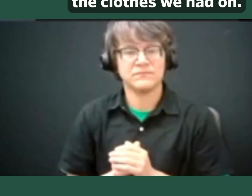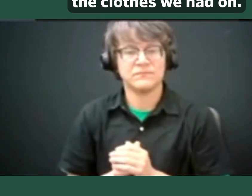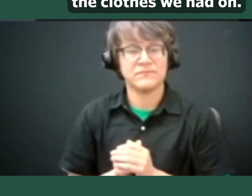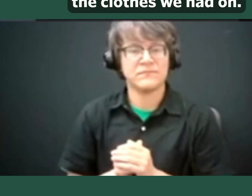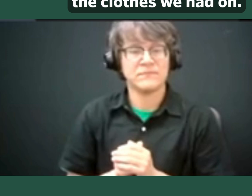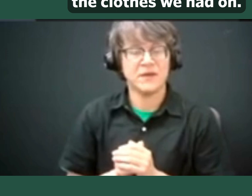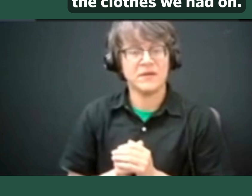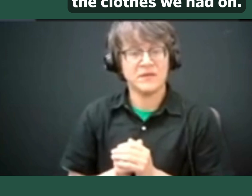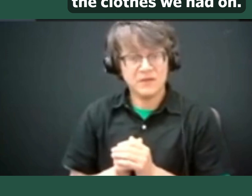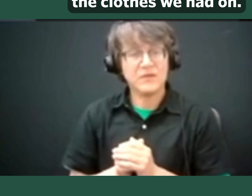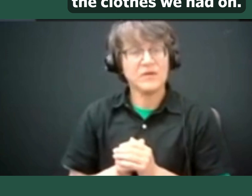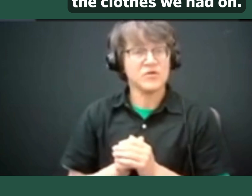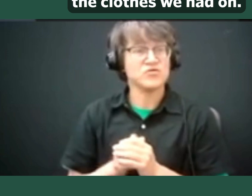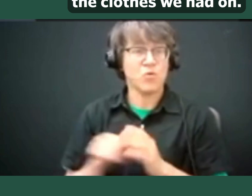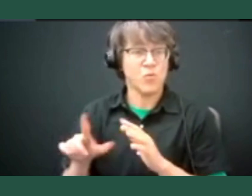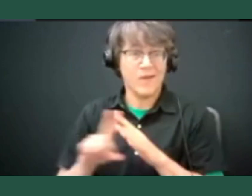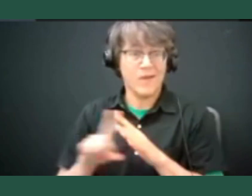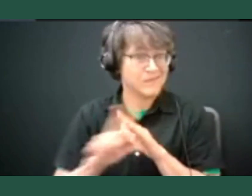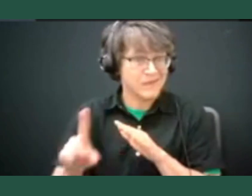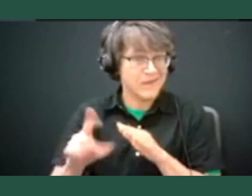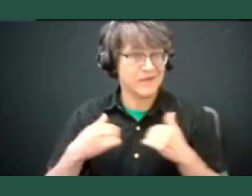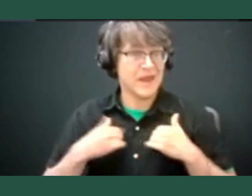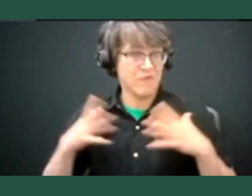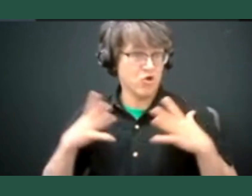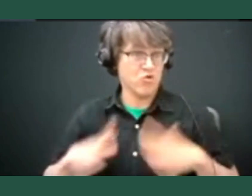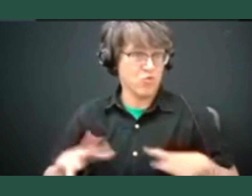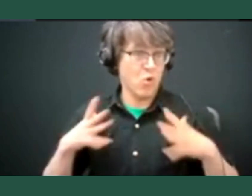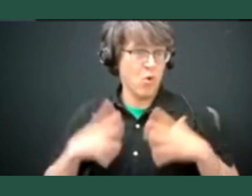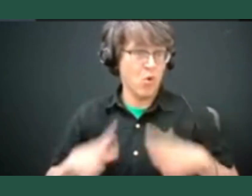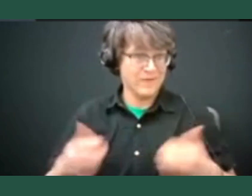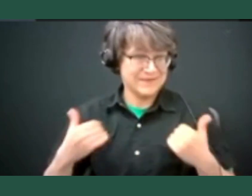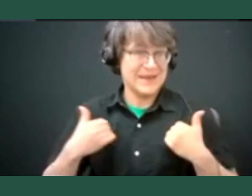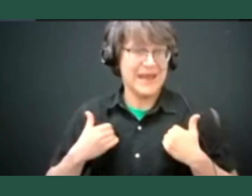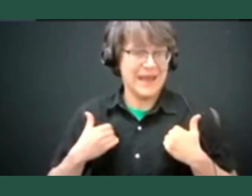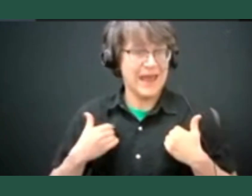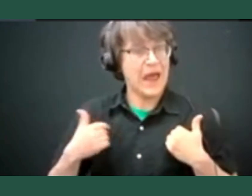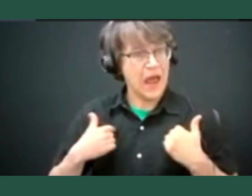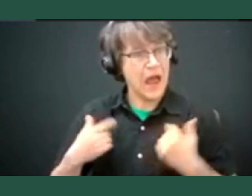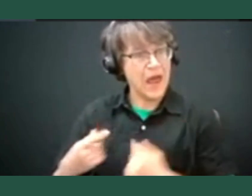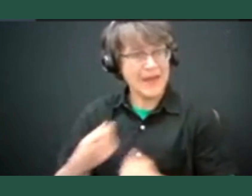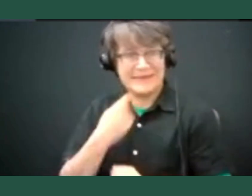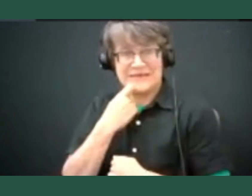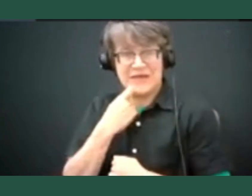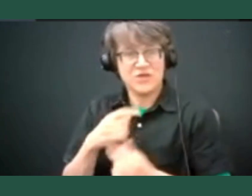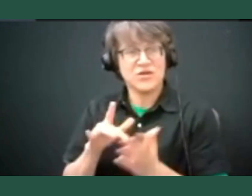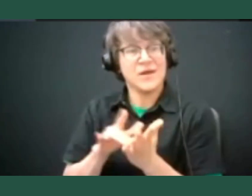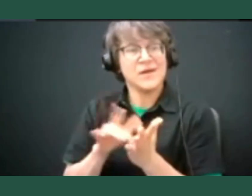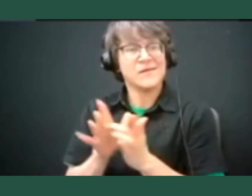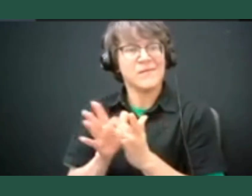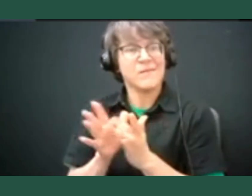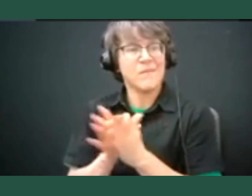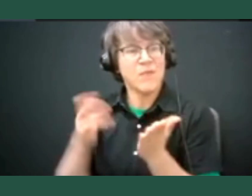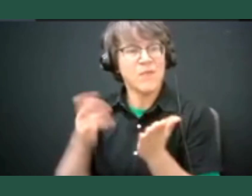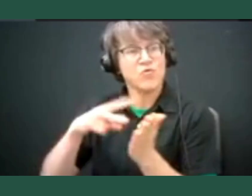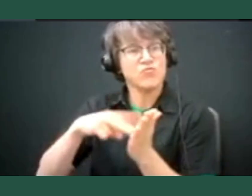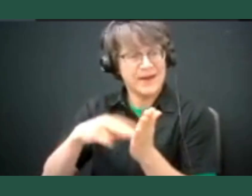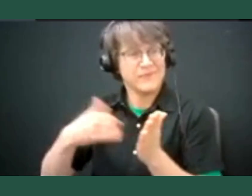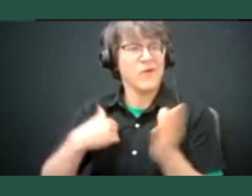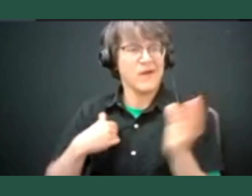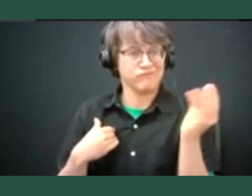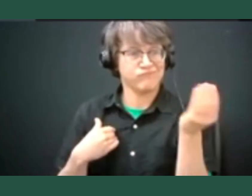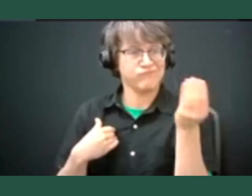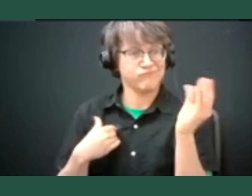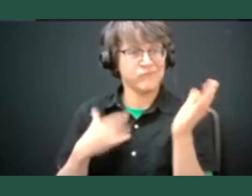came out of there with the clothes we had on. I had been reading my Bible, so that was in my hand. And we had two